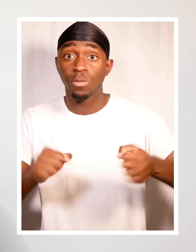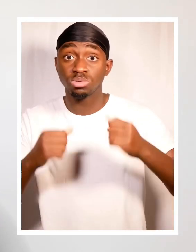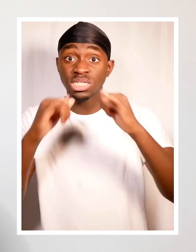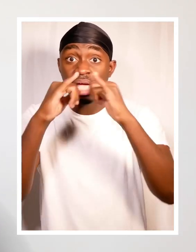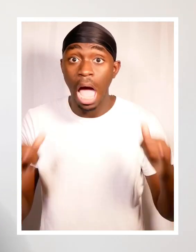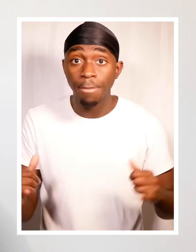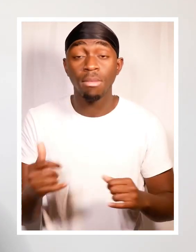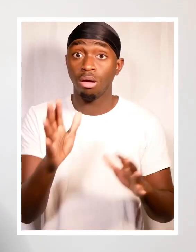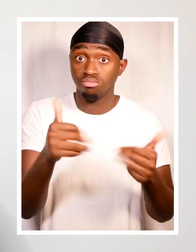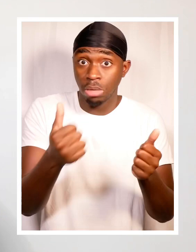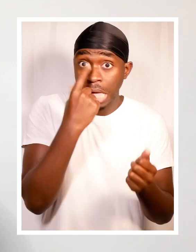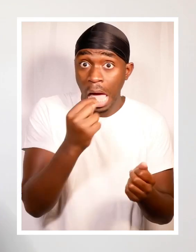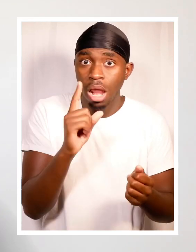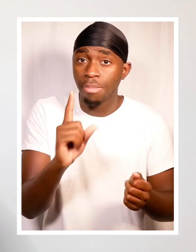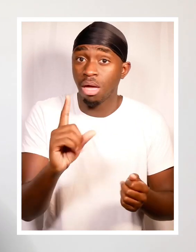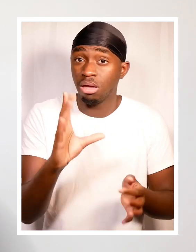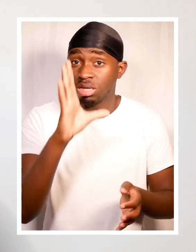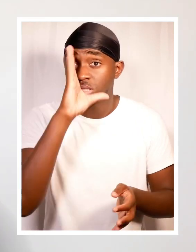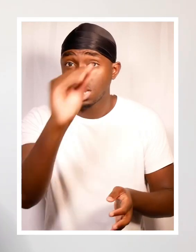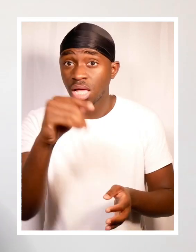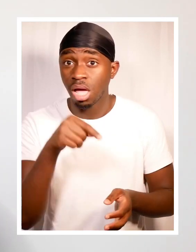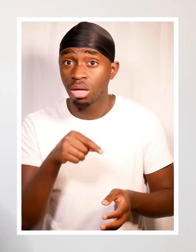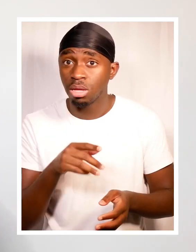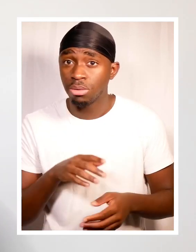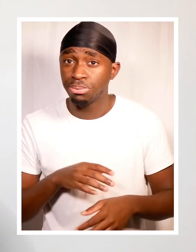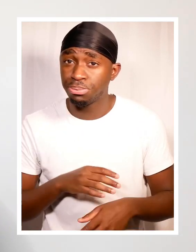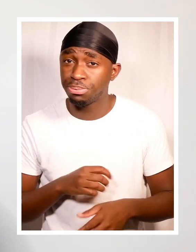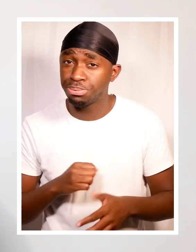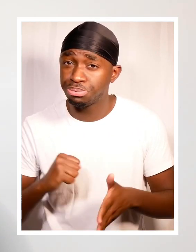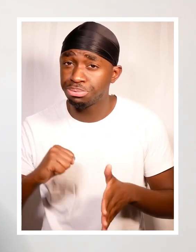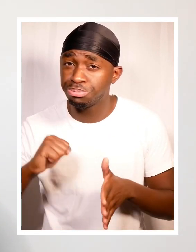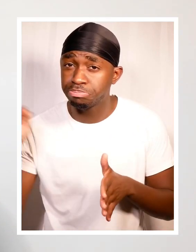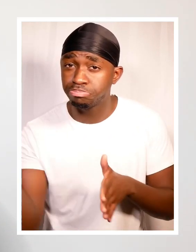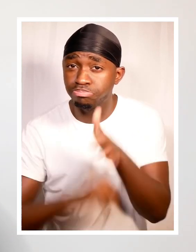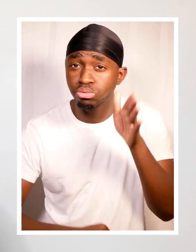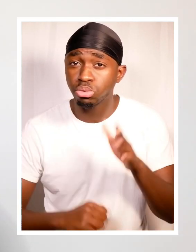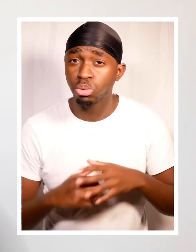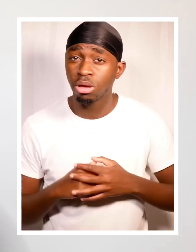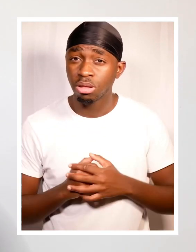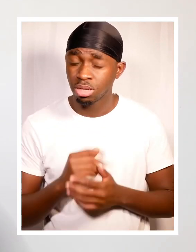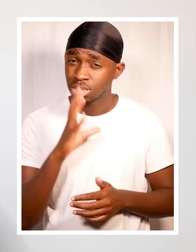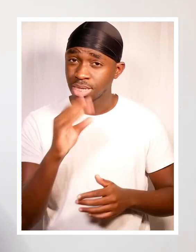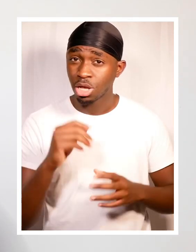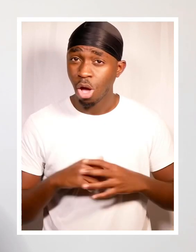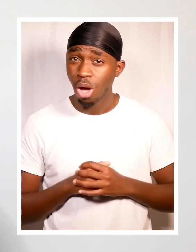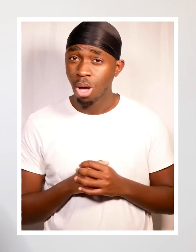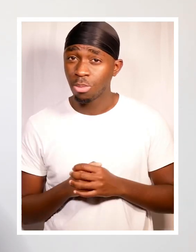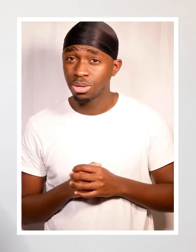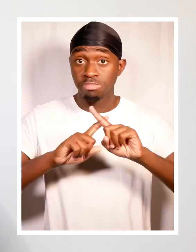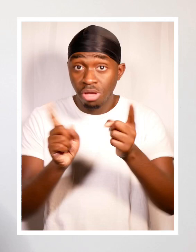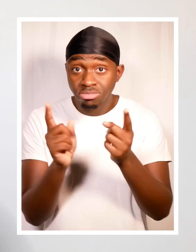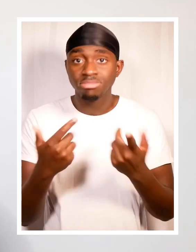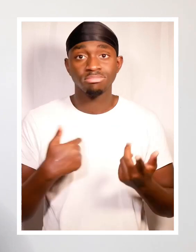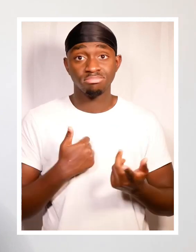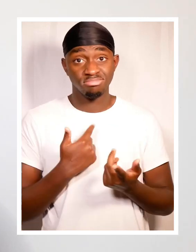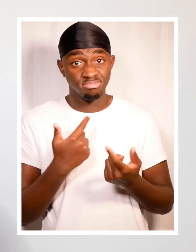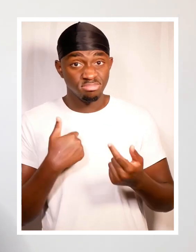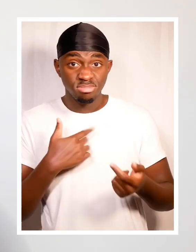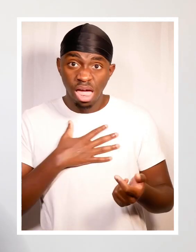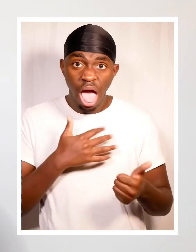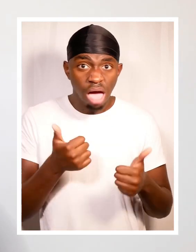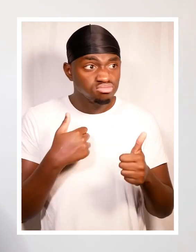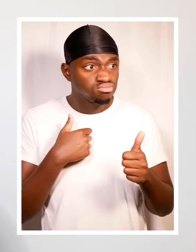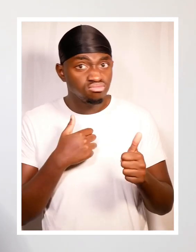curve when it came to coding was steep i did not pick up coding very quickly